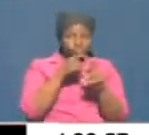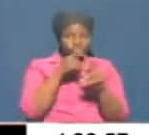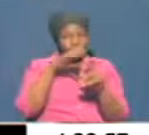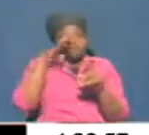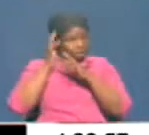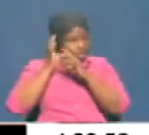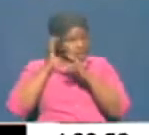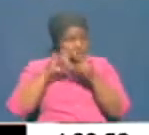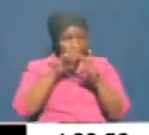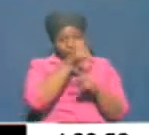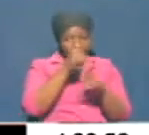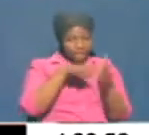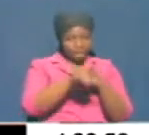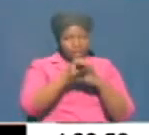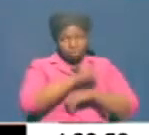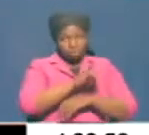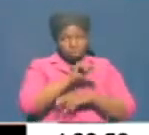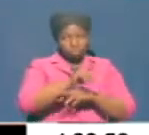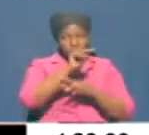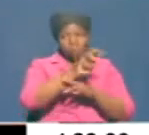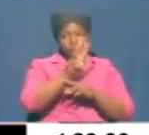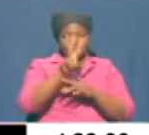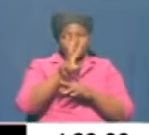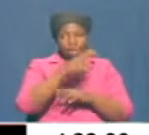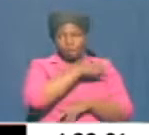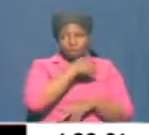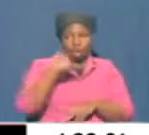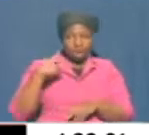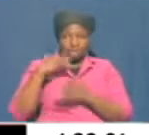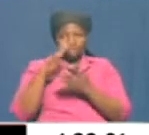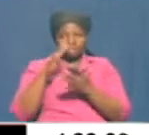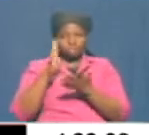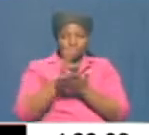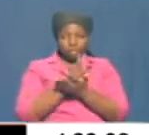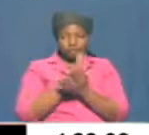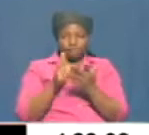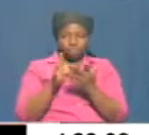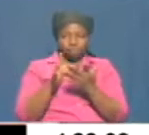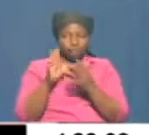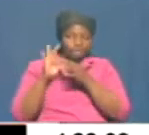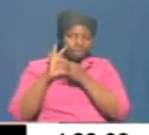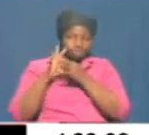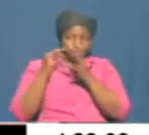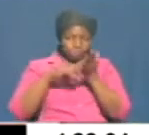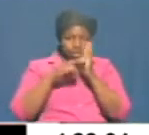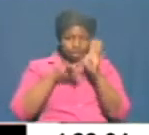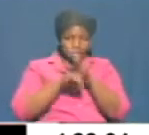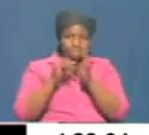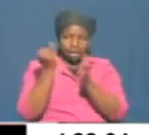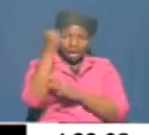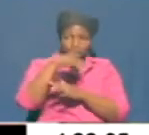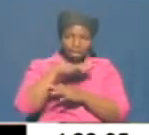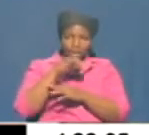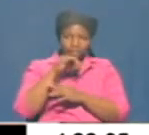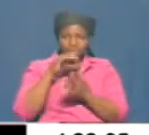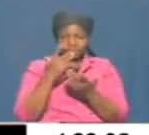Academy of Szczecin, a city in northwest Poland, and is part of the Transcultural Perspectives in Art and Education project. And the project will